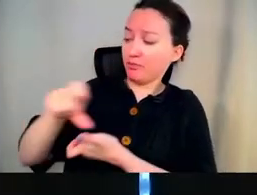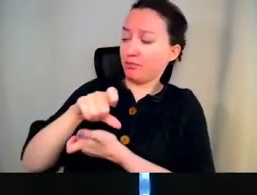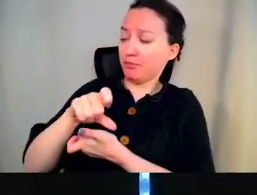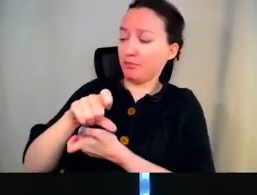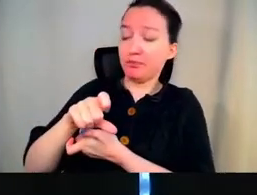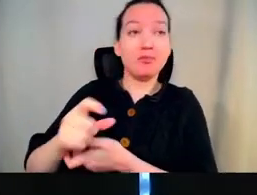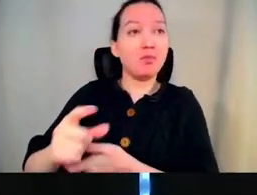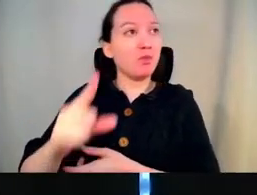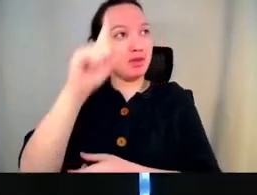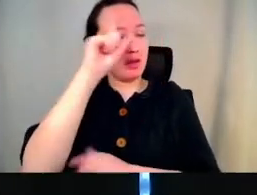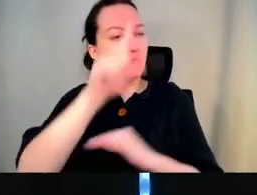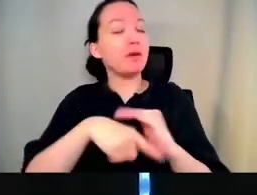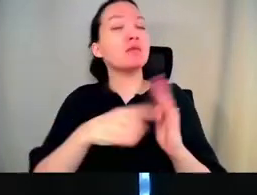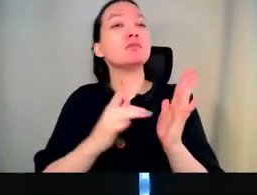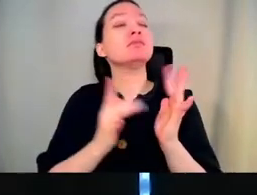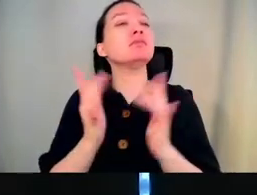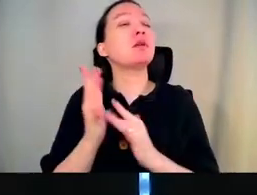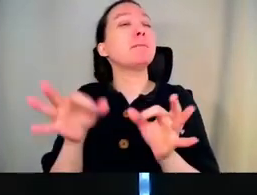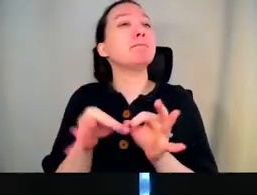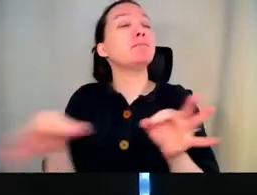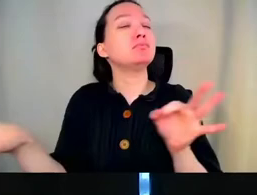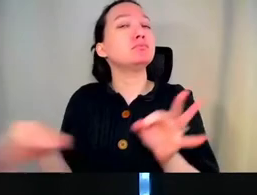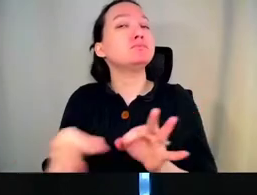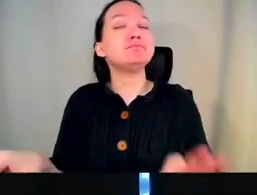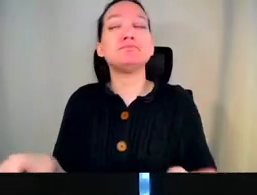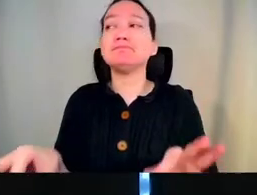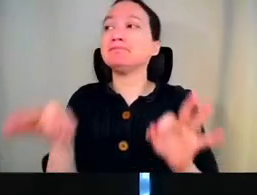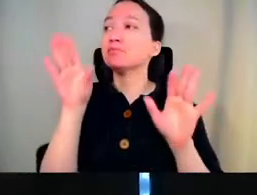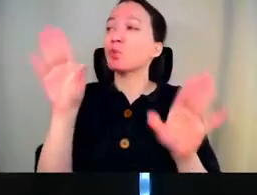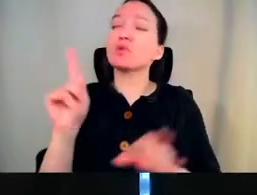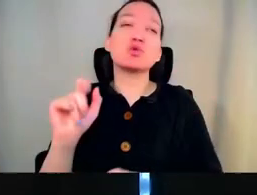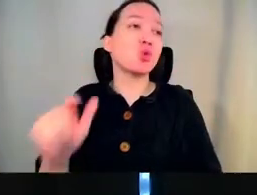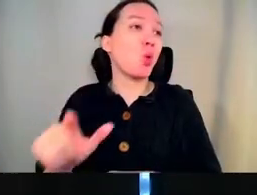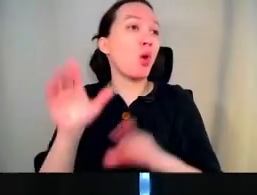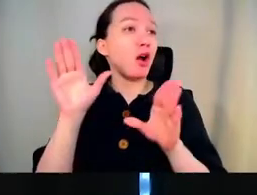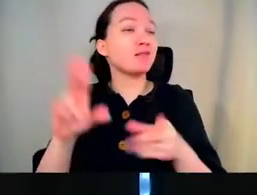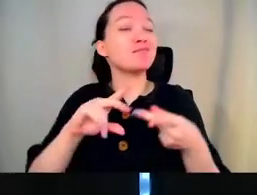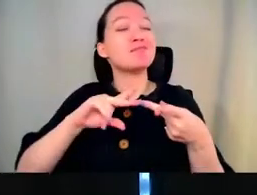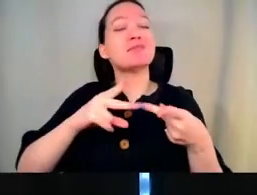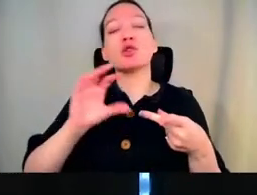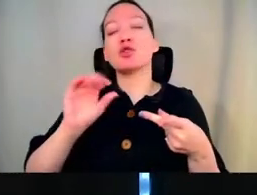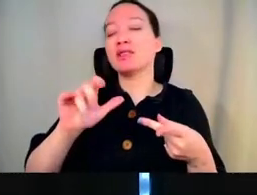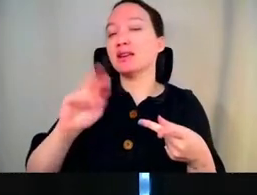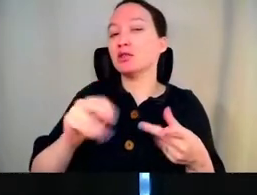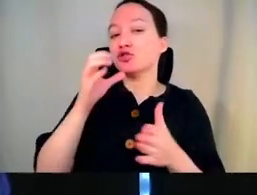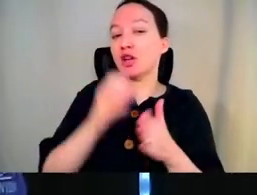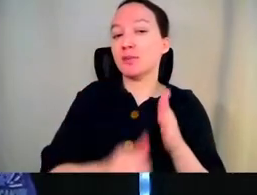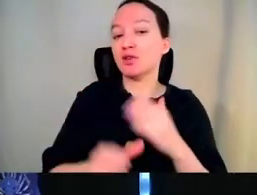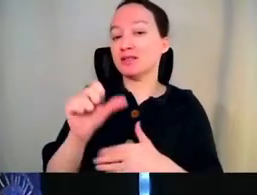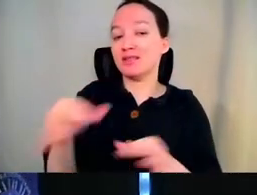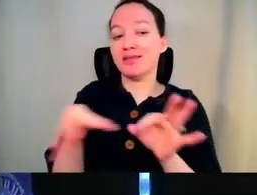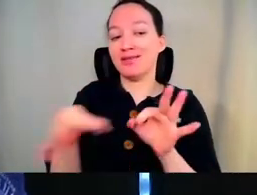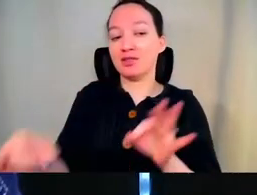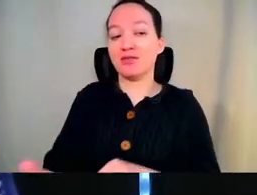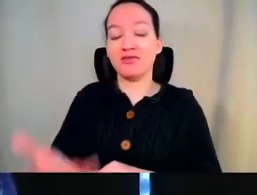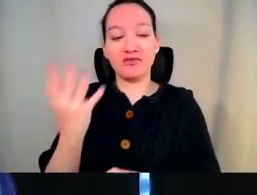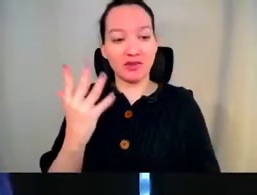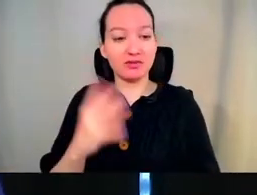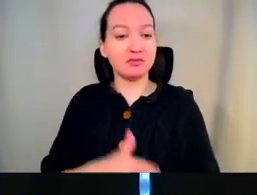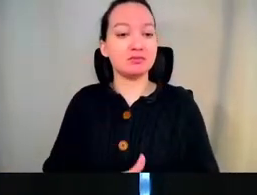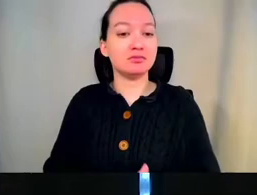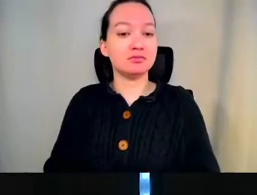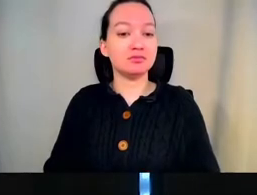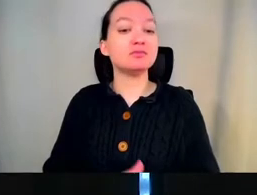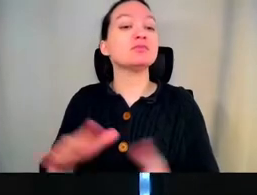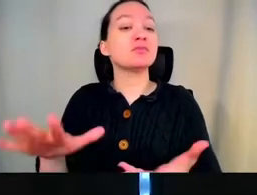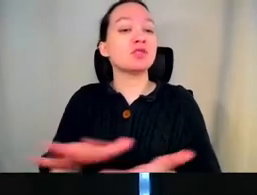think about. The scriptures, they give us a great tool for this. Awesome. This is 2 Corinthians chapter 10, verse 5. We destroy